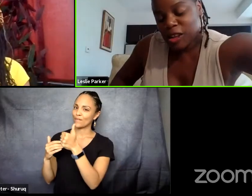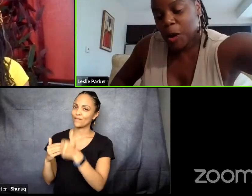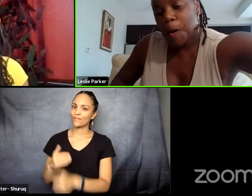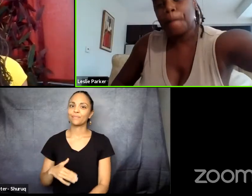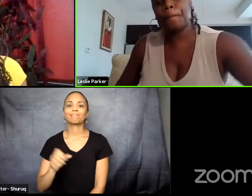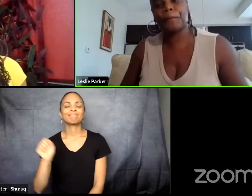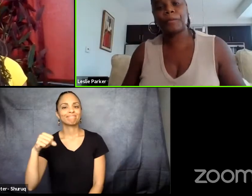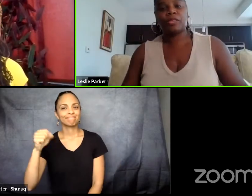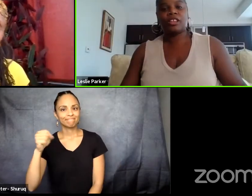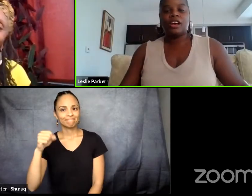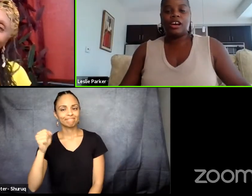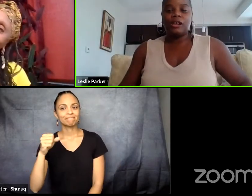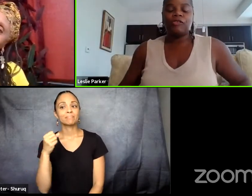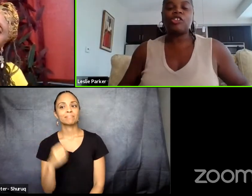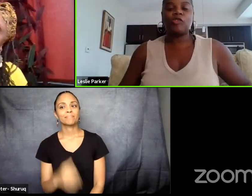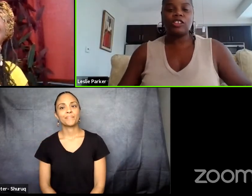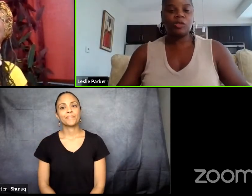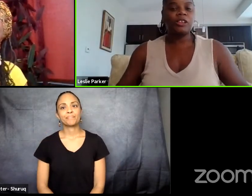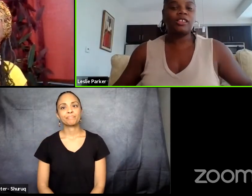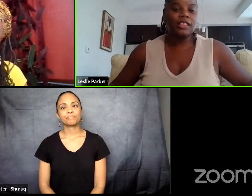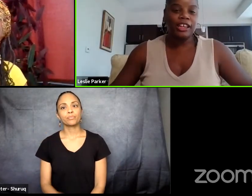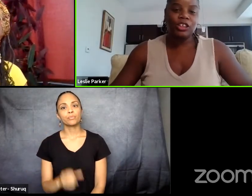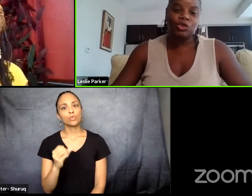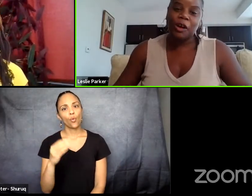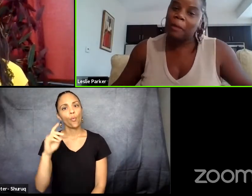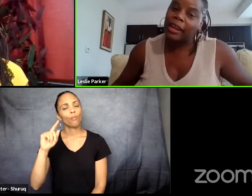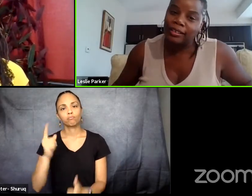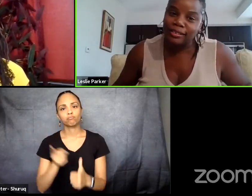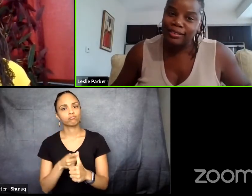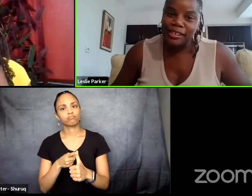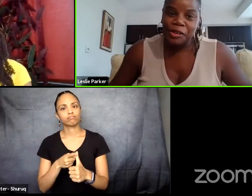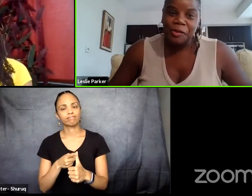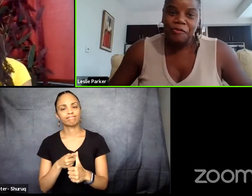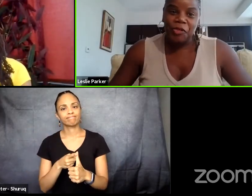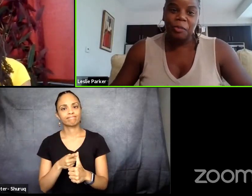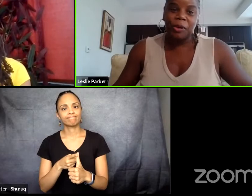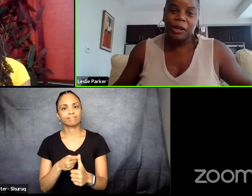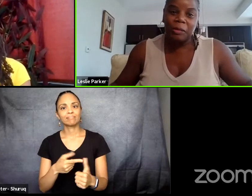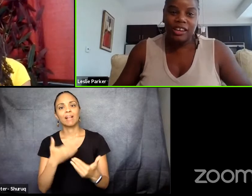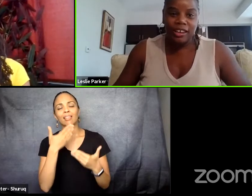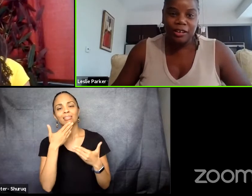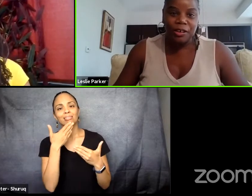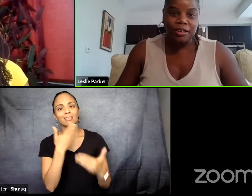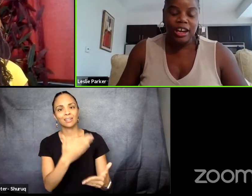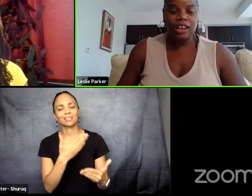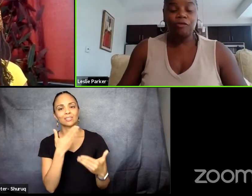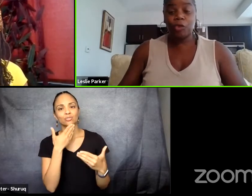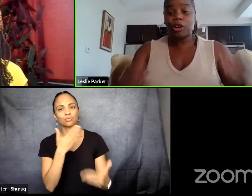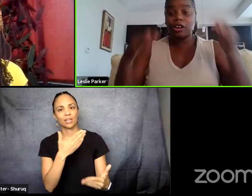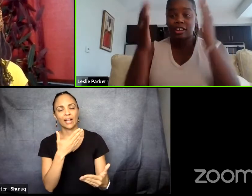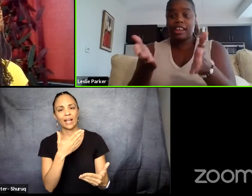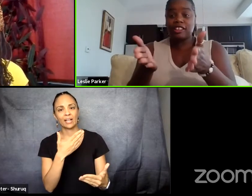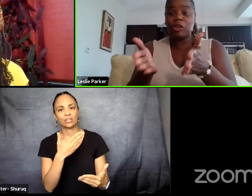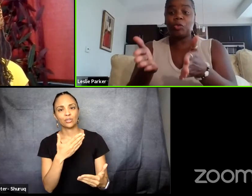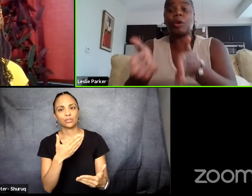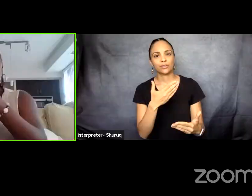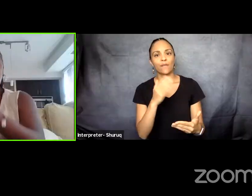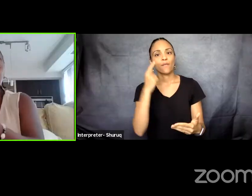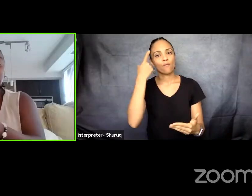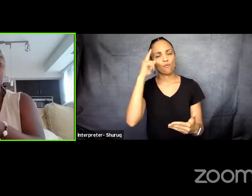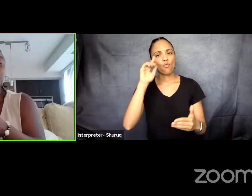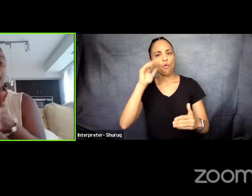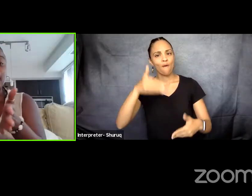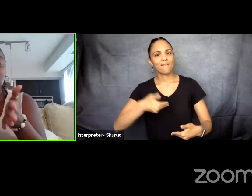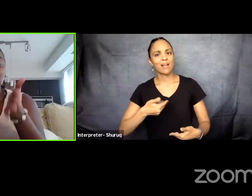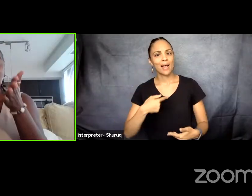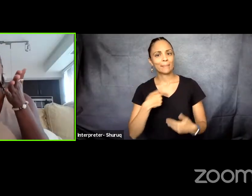Yes. So, first of all, I just want to say thank you, Charmaine, for bringing me here, and for connecting me with